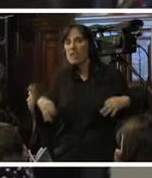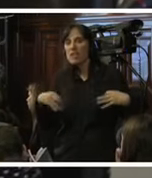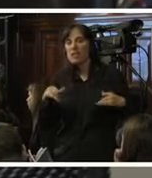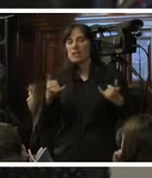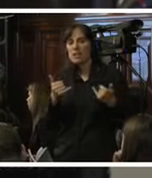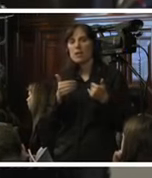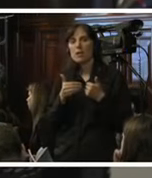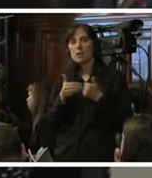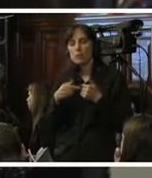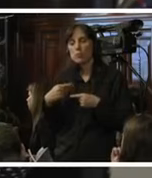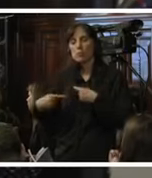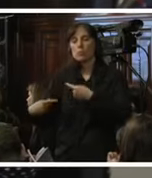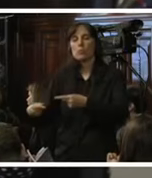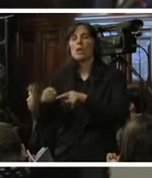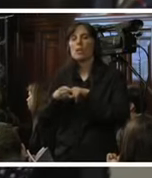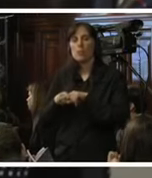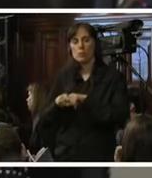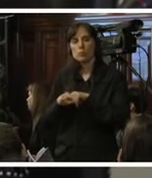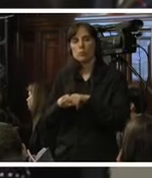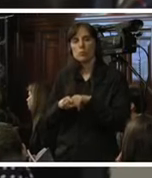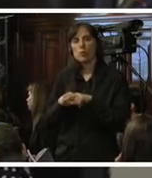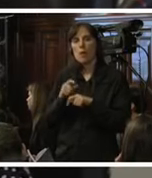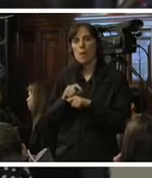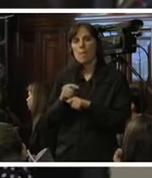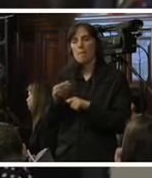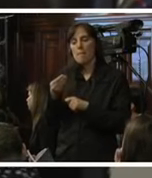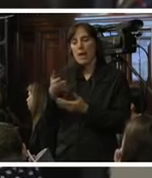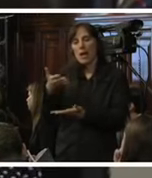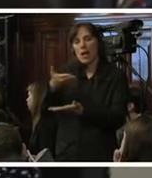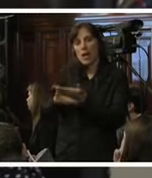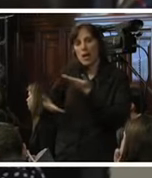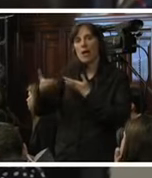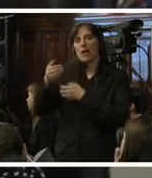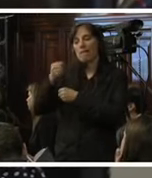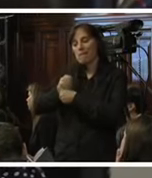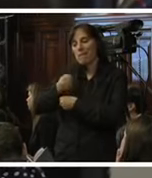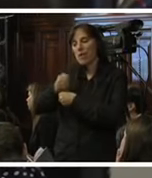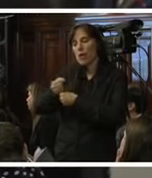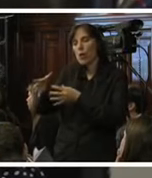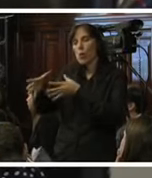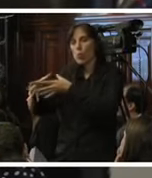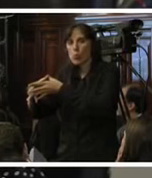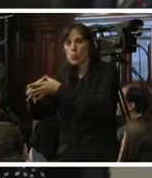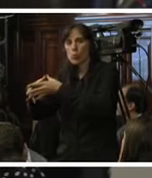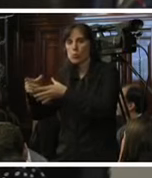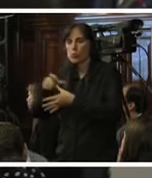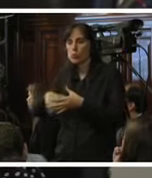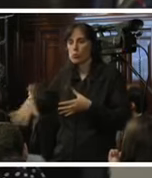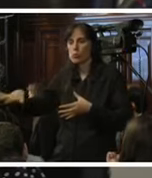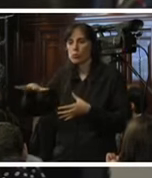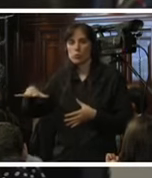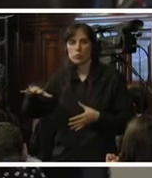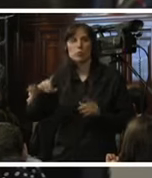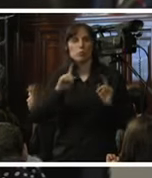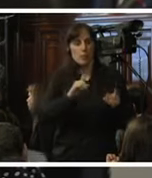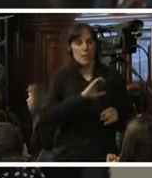that there could be a closer working relationship between civil society and the state agencies. But